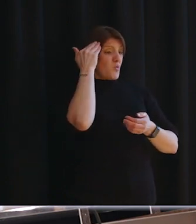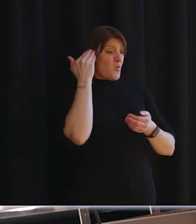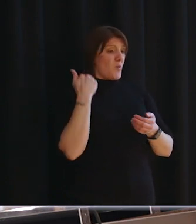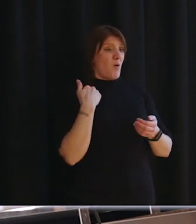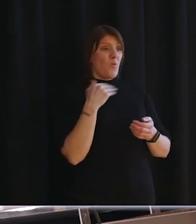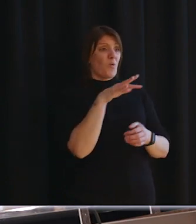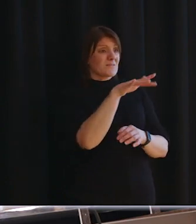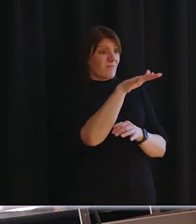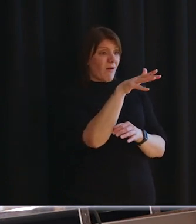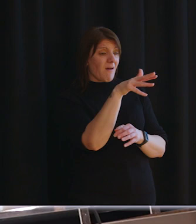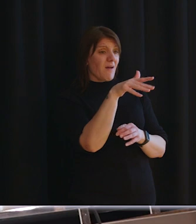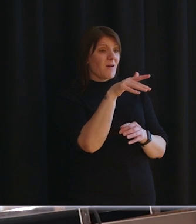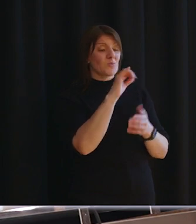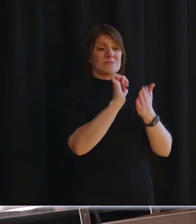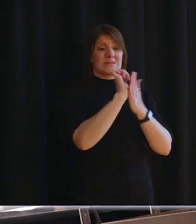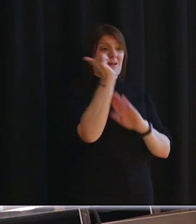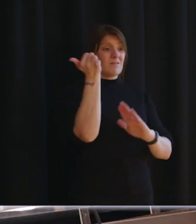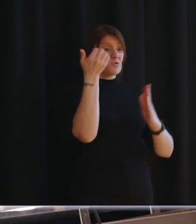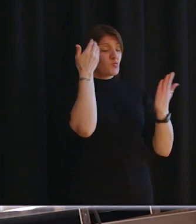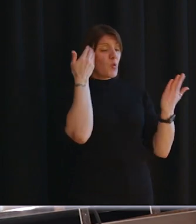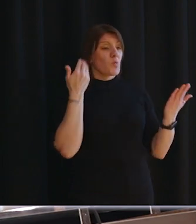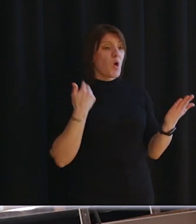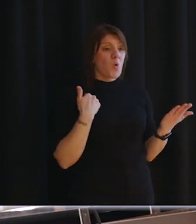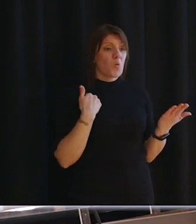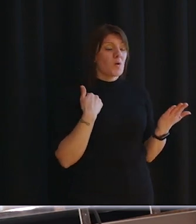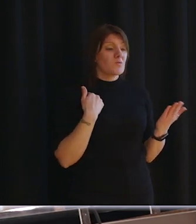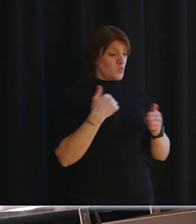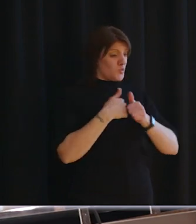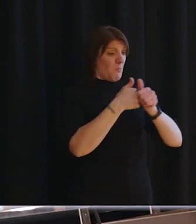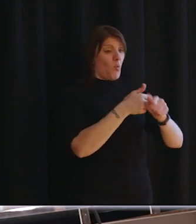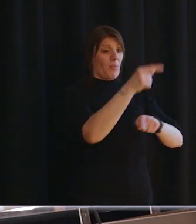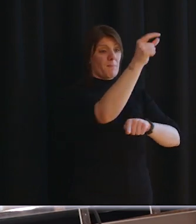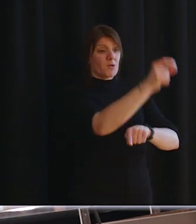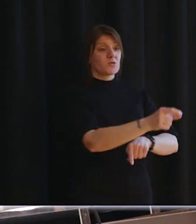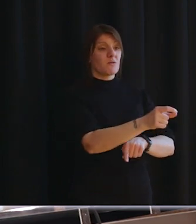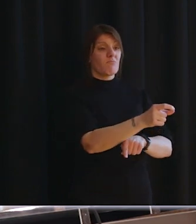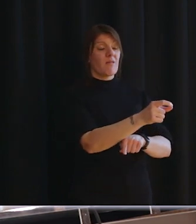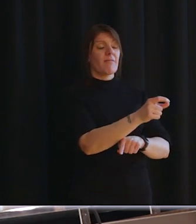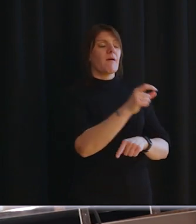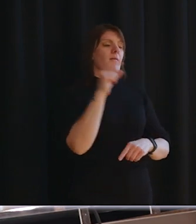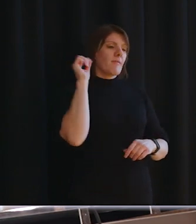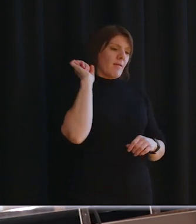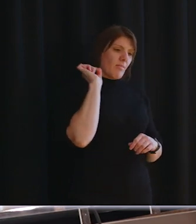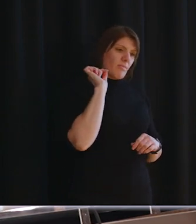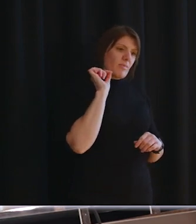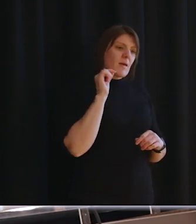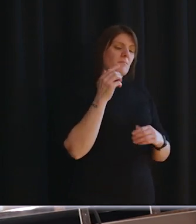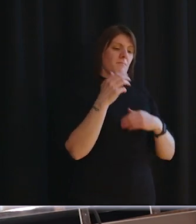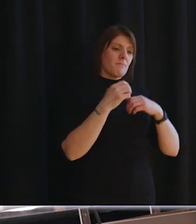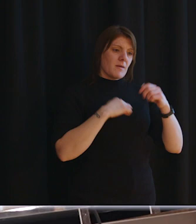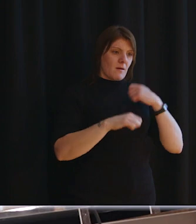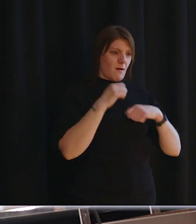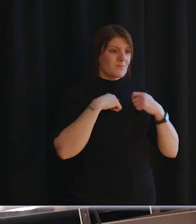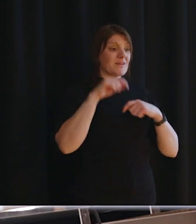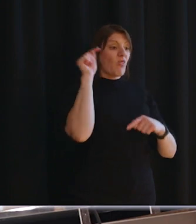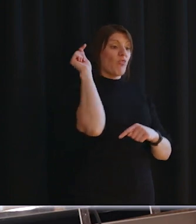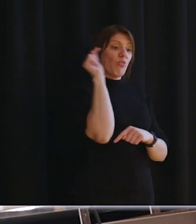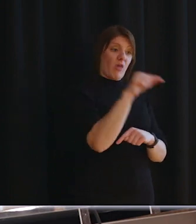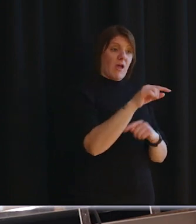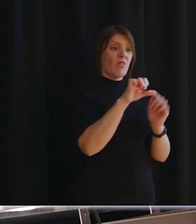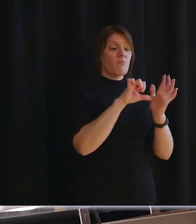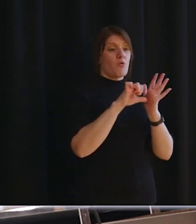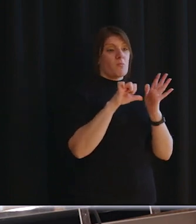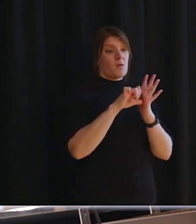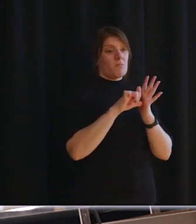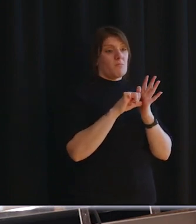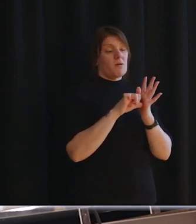don't have those skills to equip you to support that person, it becomes very much they're the problem opposed to I might